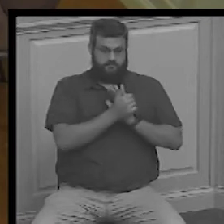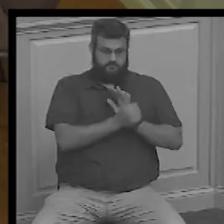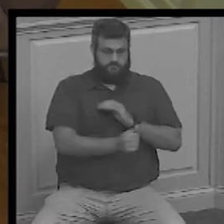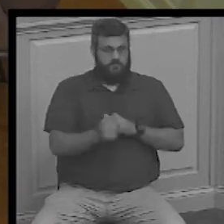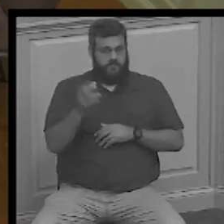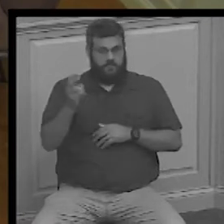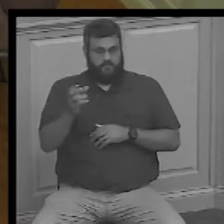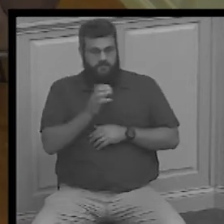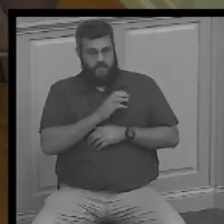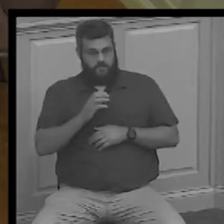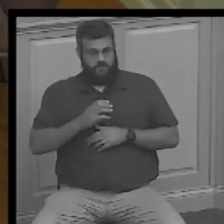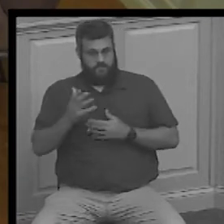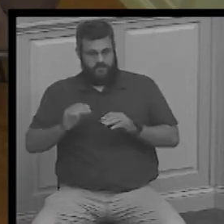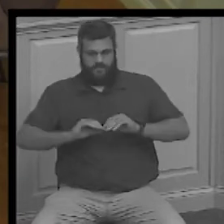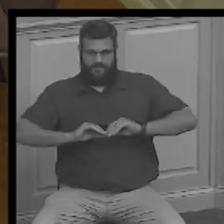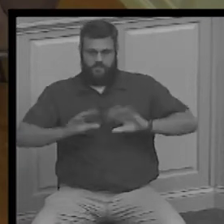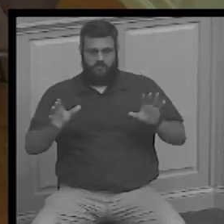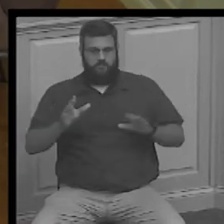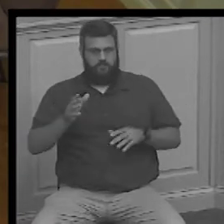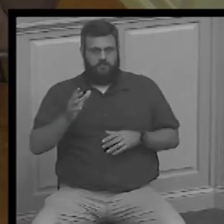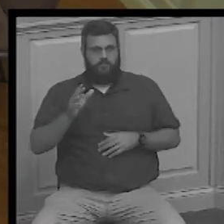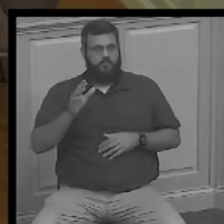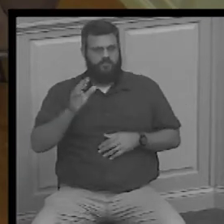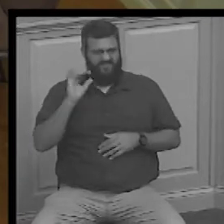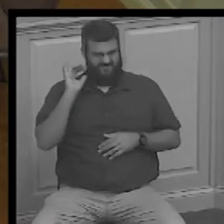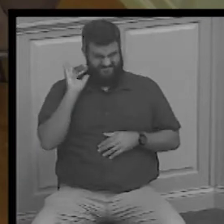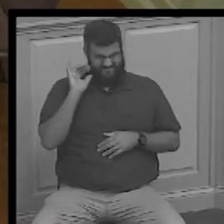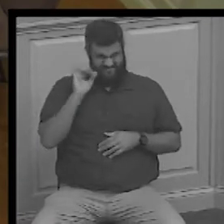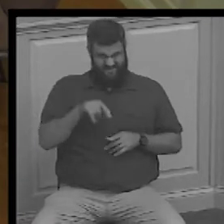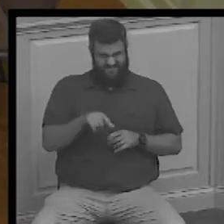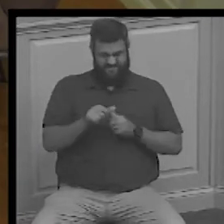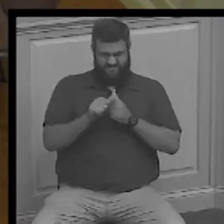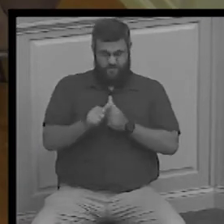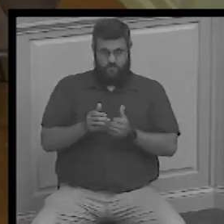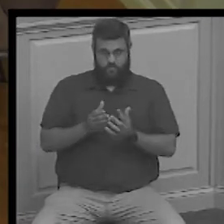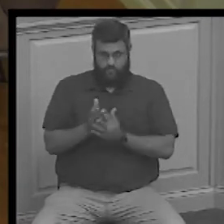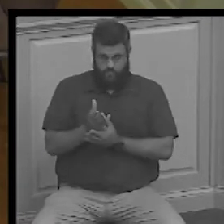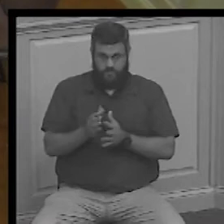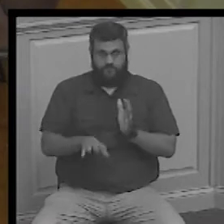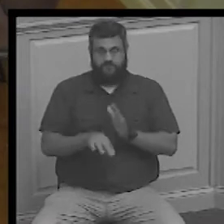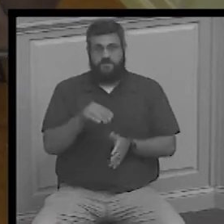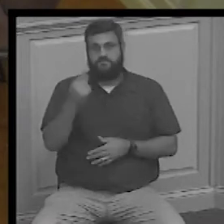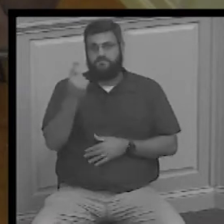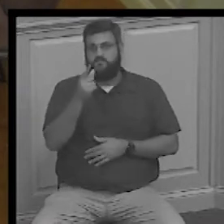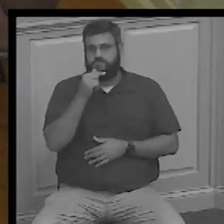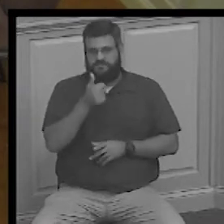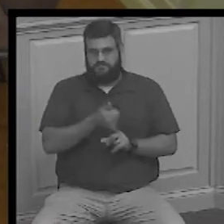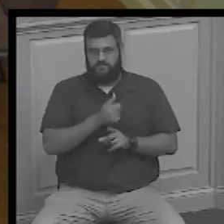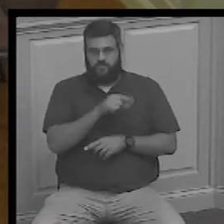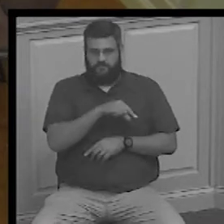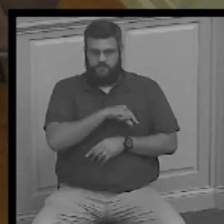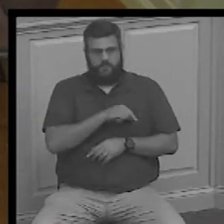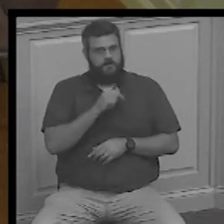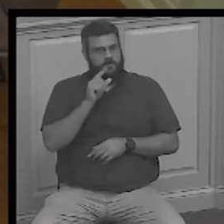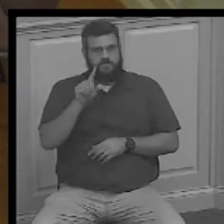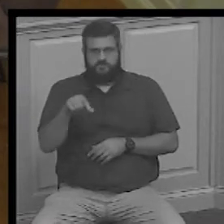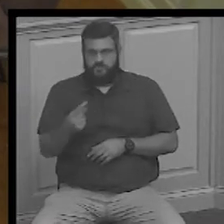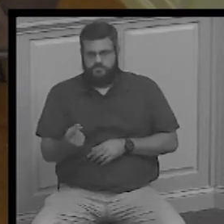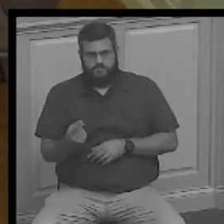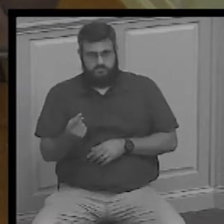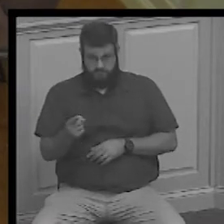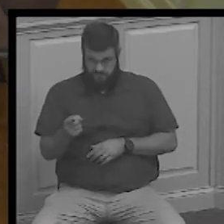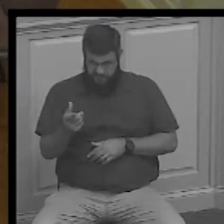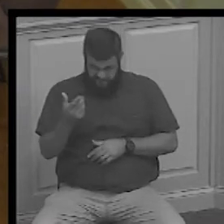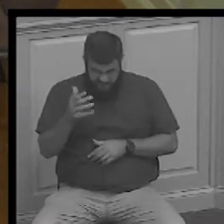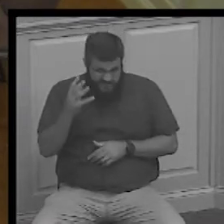us as to what those are. So that is where we have to follow through with finding someone that's qualified. It's not just whether they've